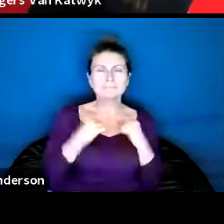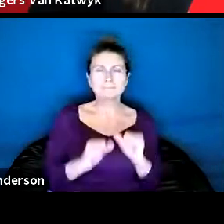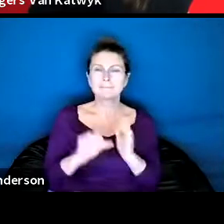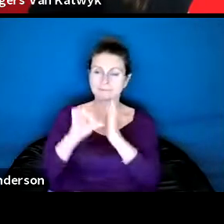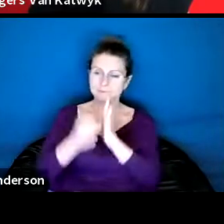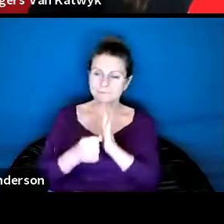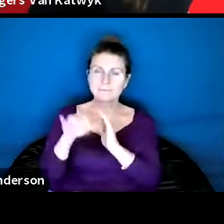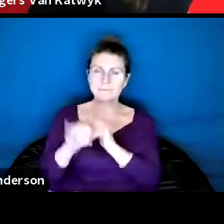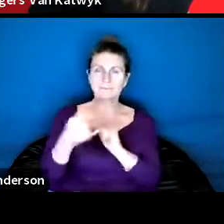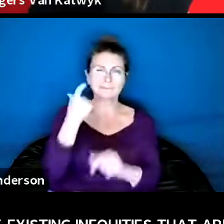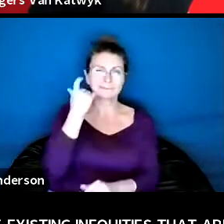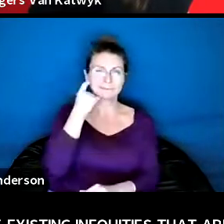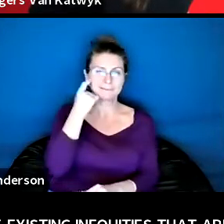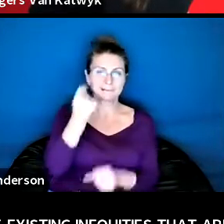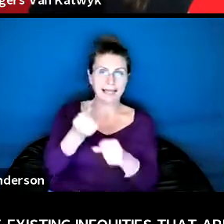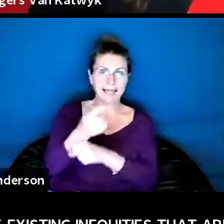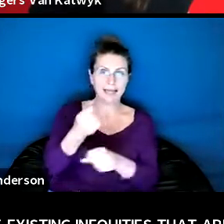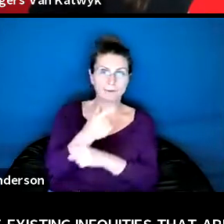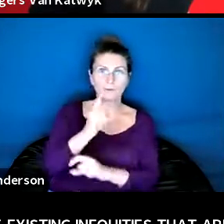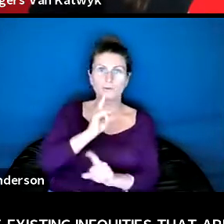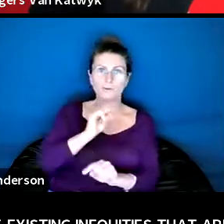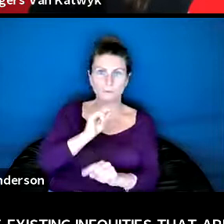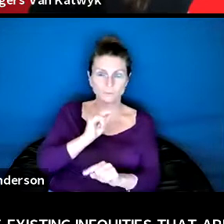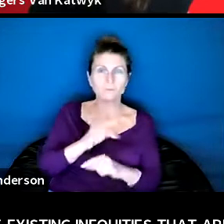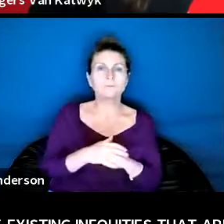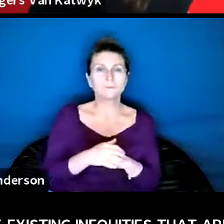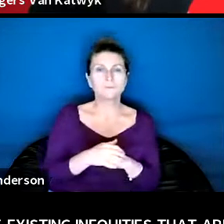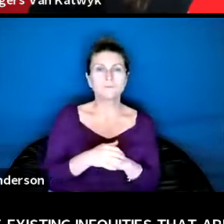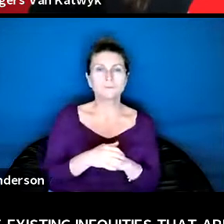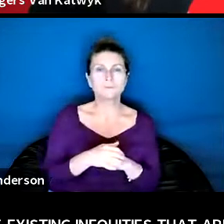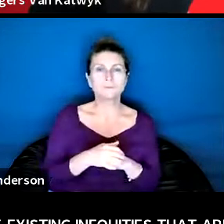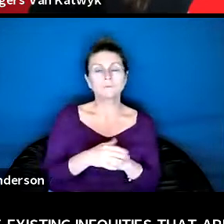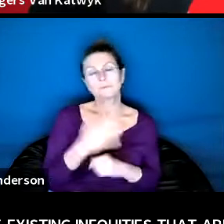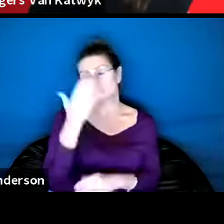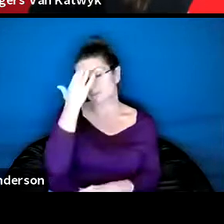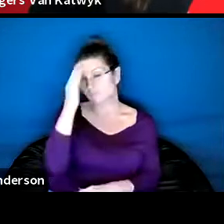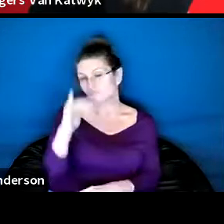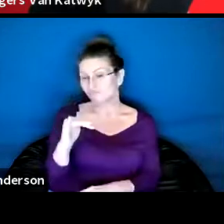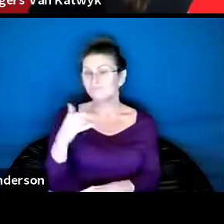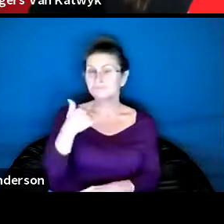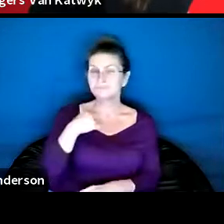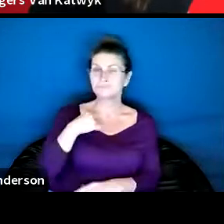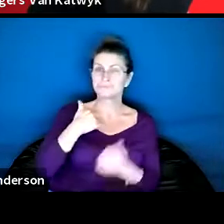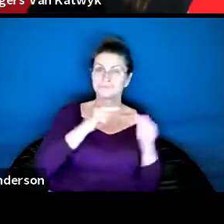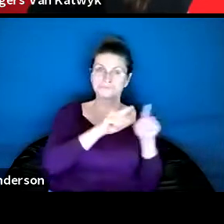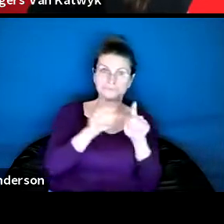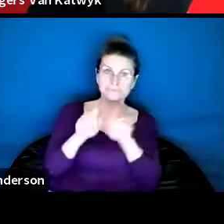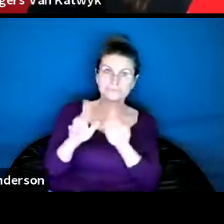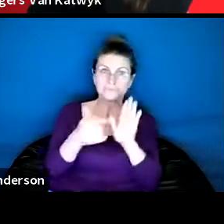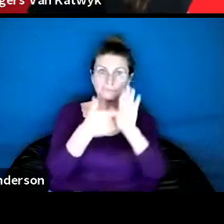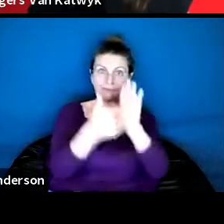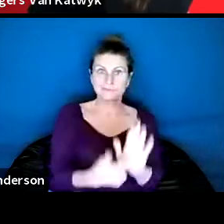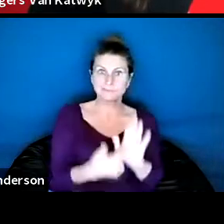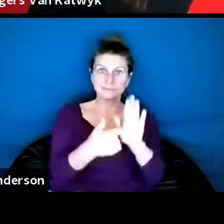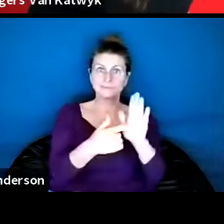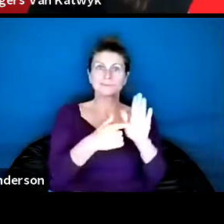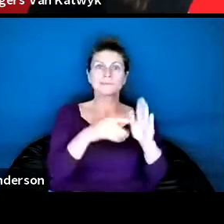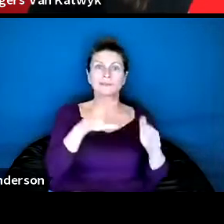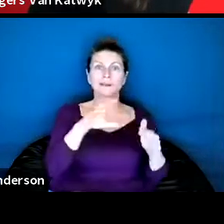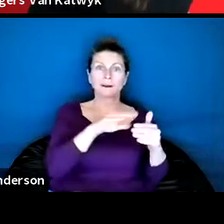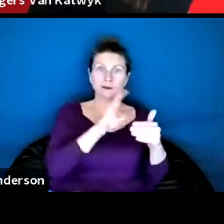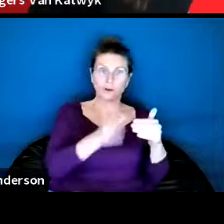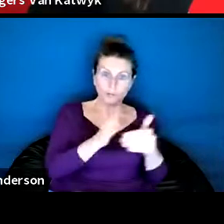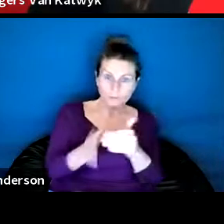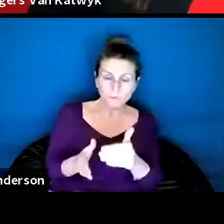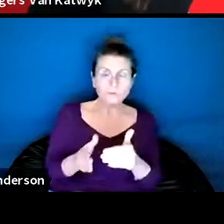my recent annual report. But I also pointed to a range of unintended consequences that are much broader than